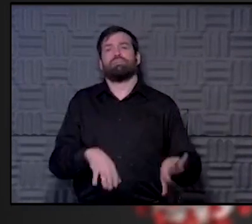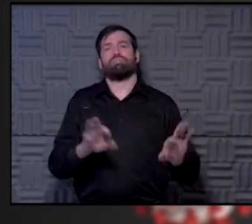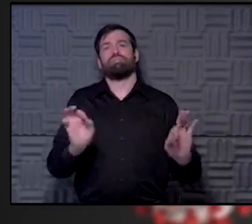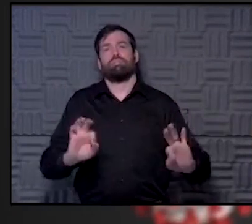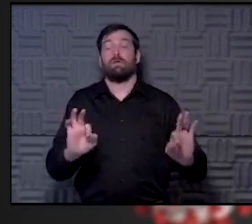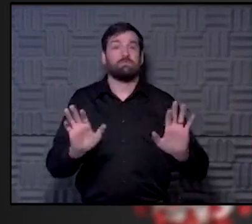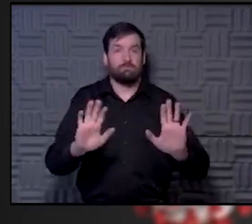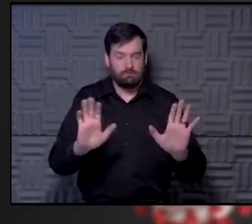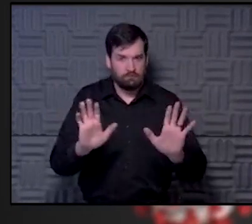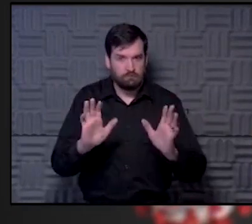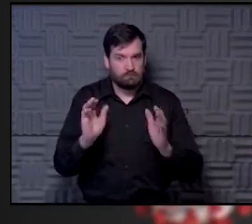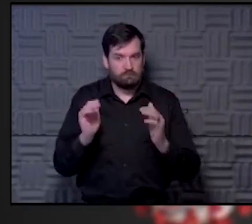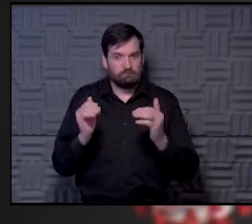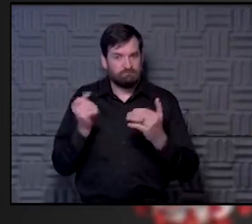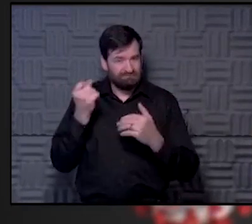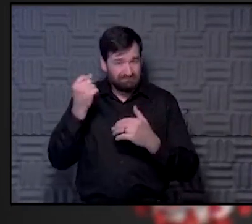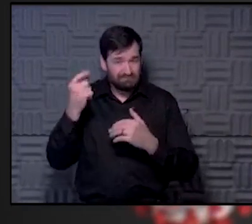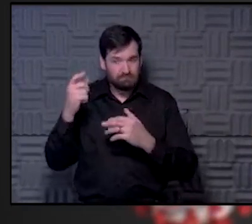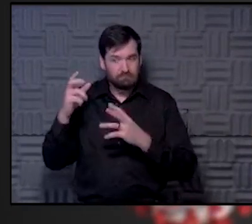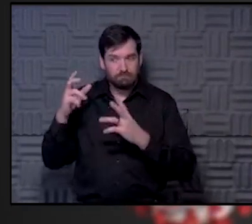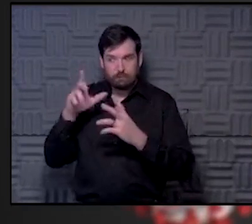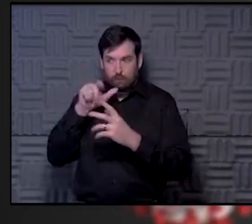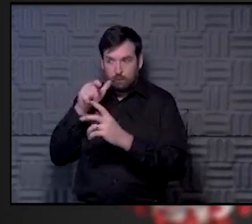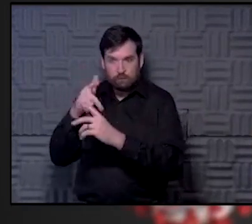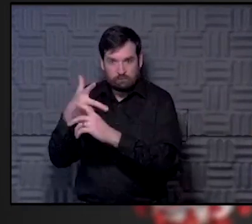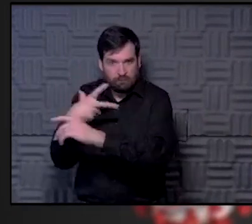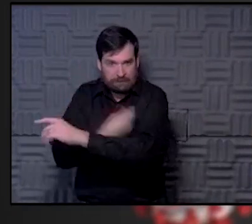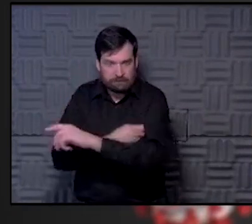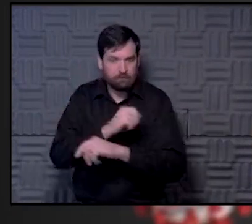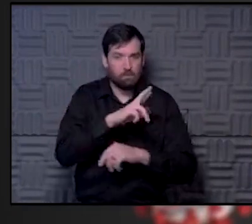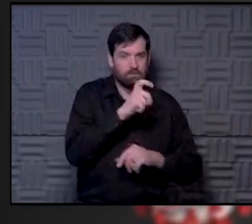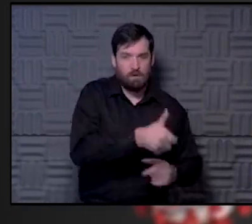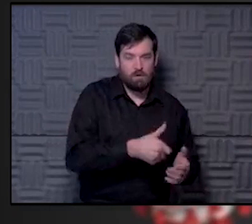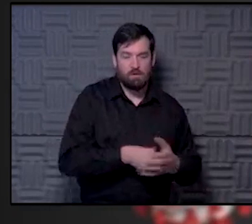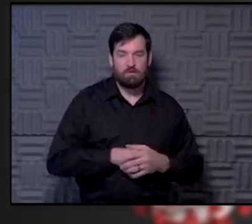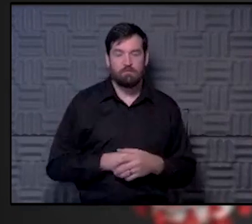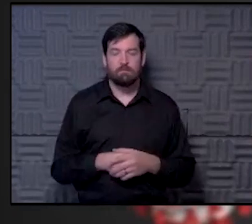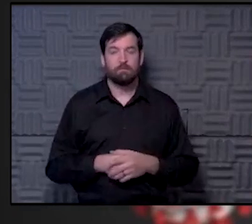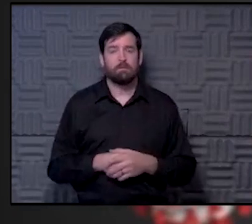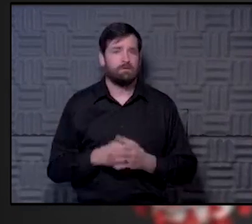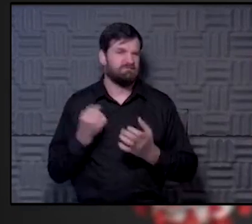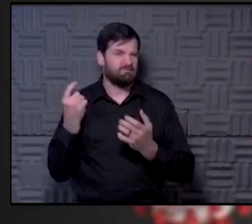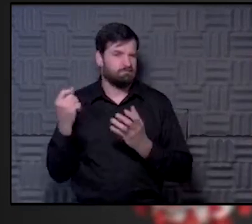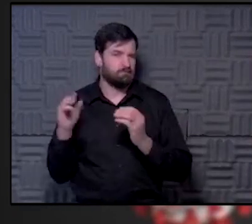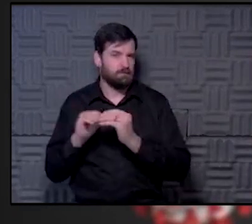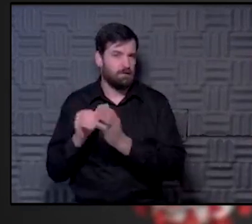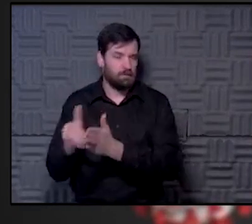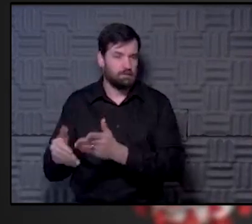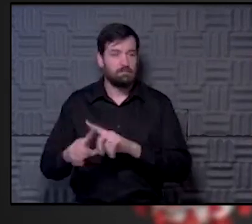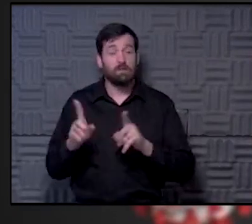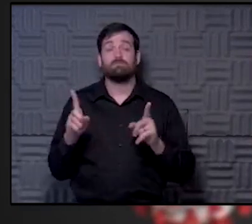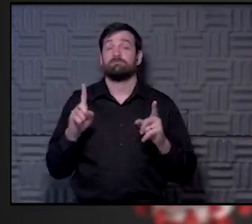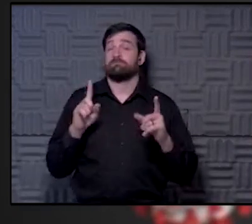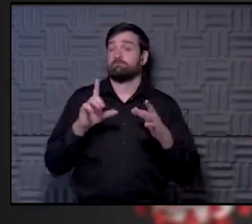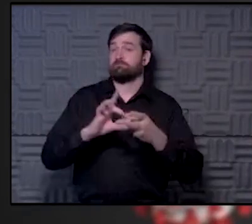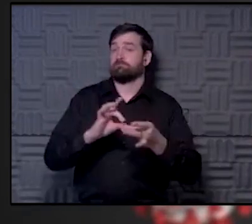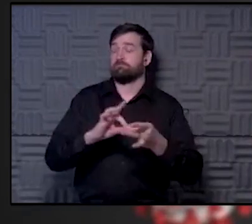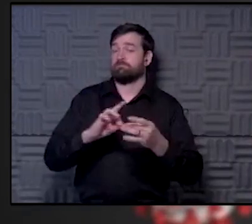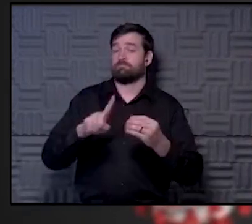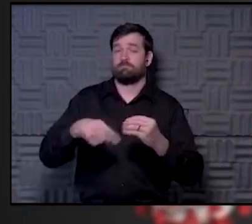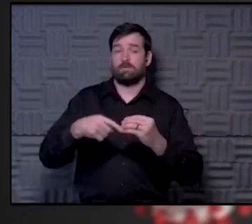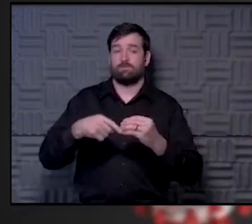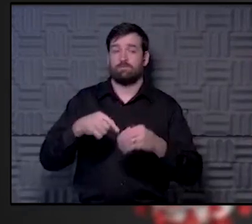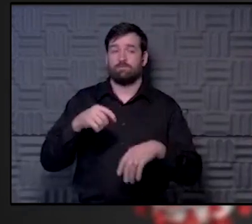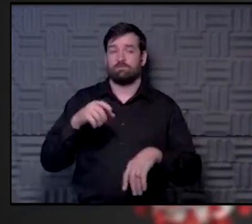lightly, are equal between people that receive the vaccine and people that don't receive the vaccine, and they're more common. I should comment about Dr. O'Shea,